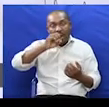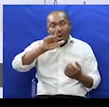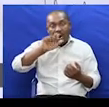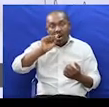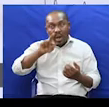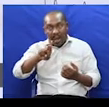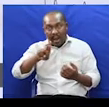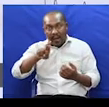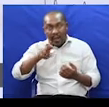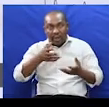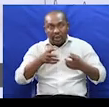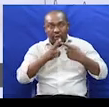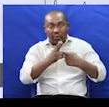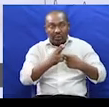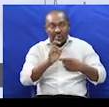which